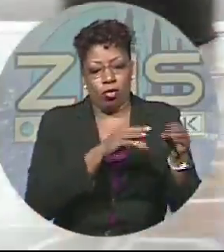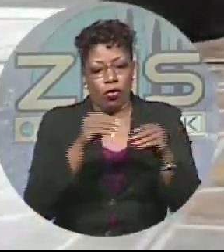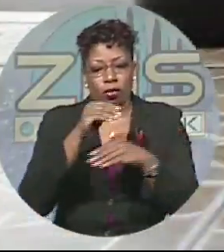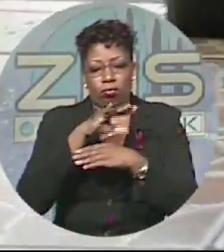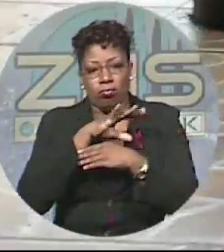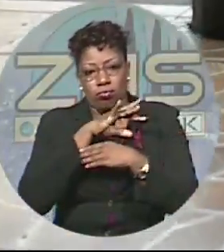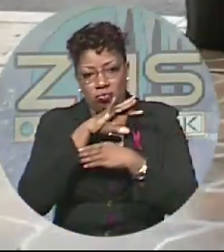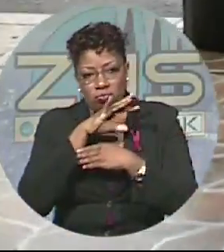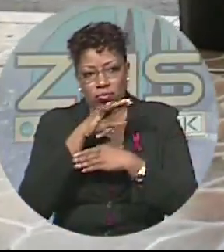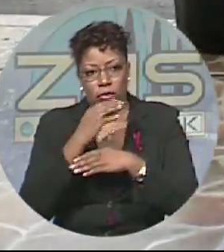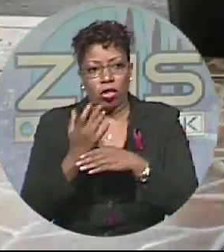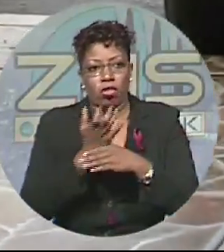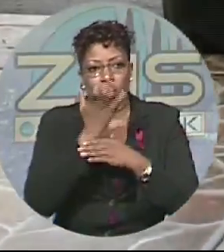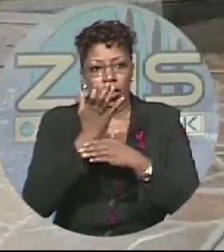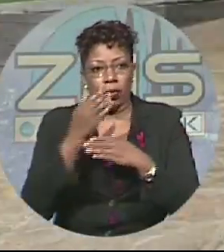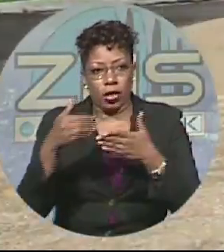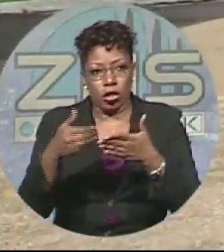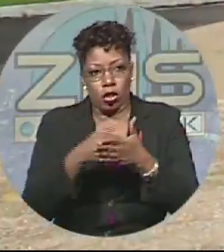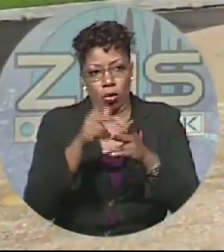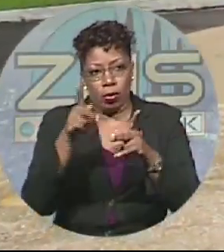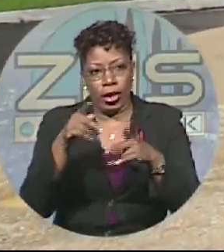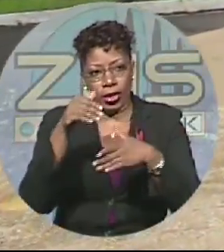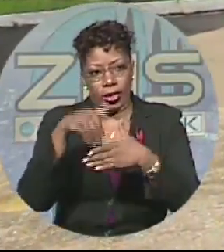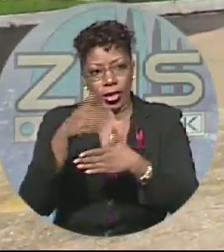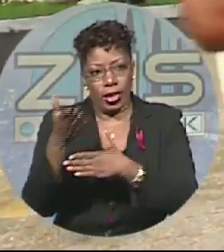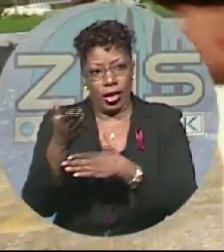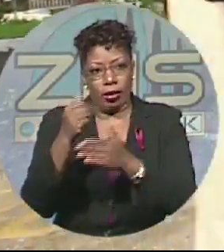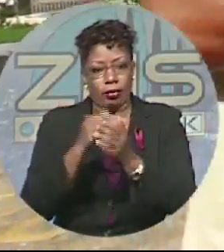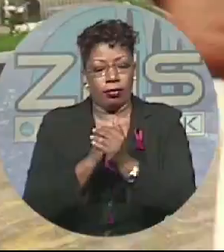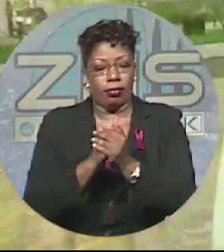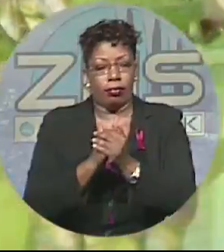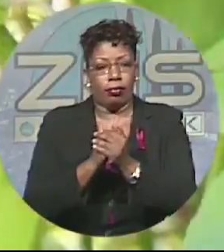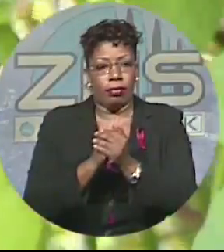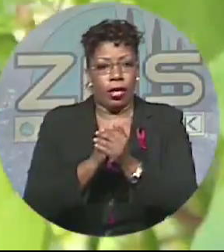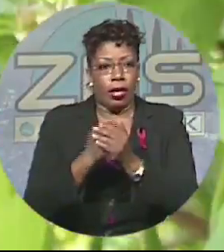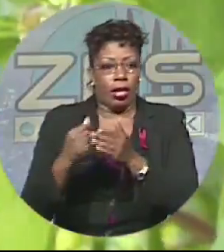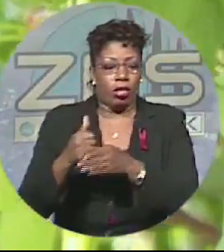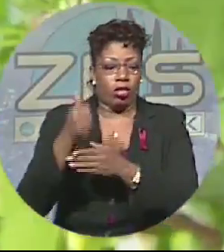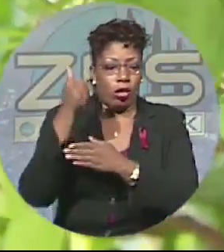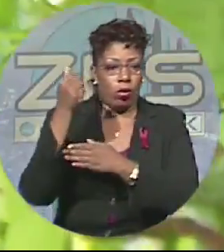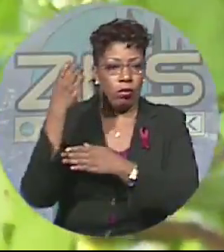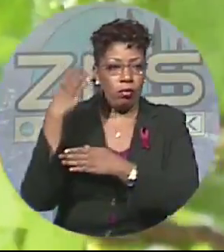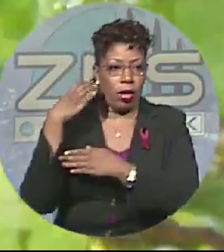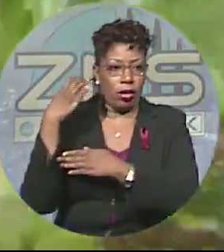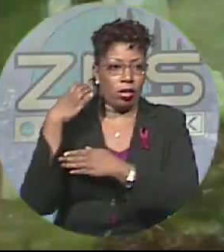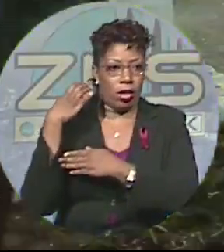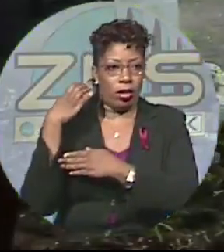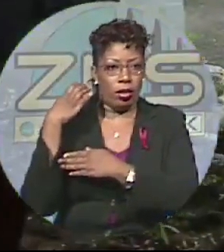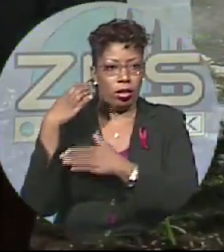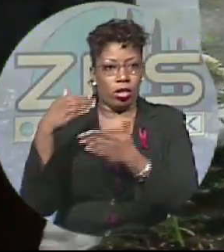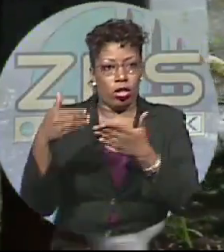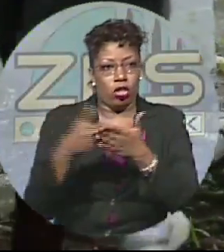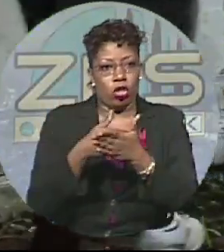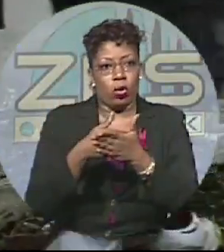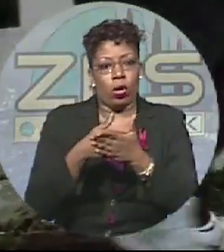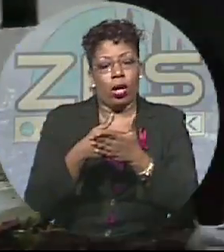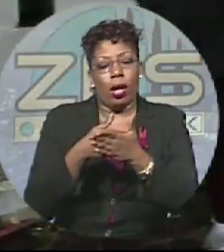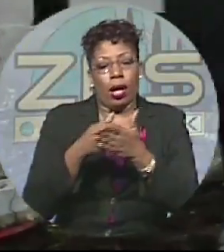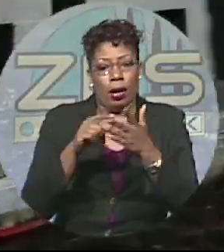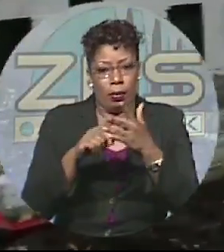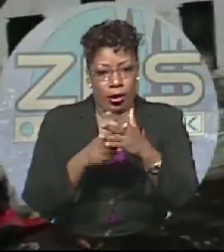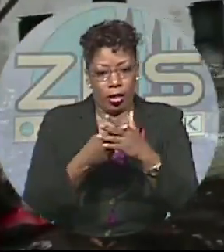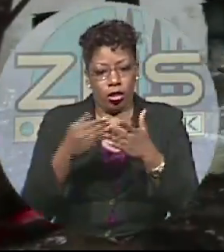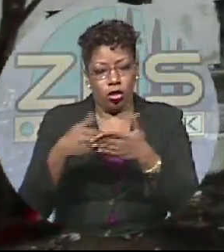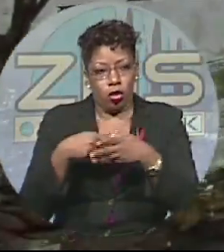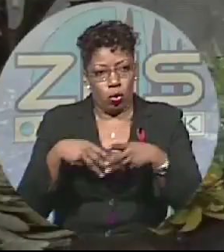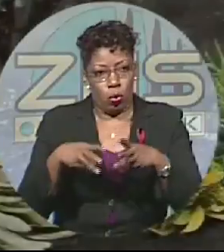putting down new plants in their place. According to the General Manager, the effort was symbolic of the new beginning underway at